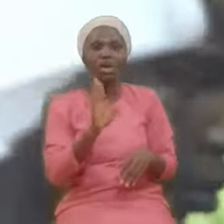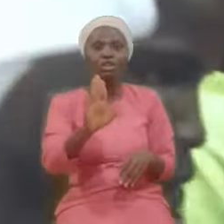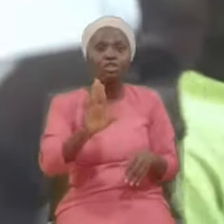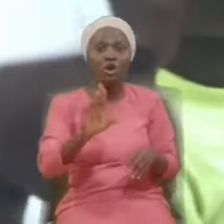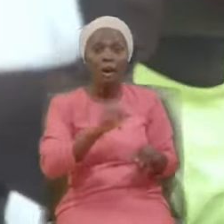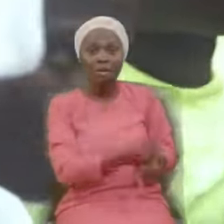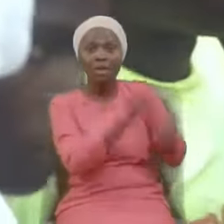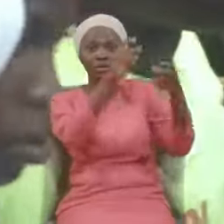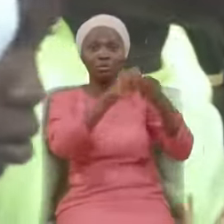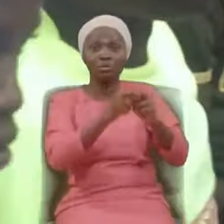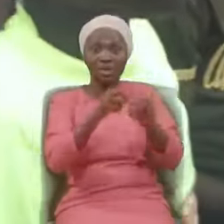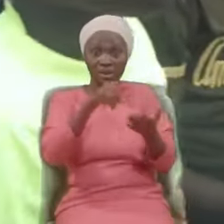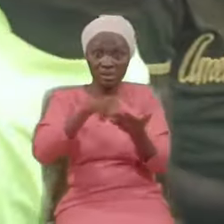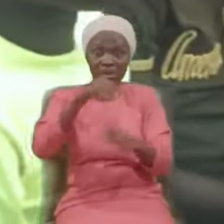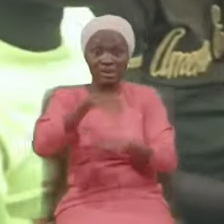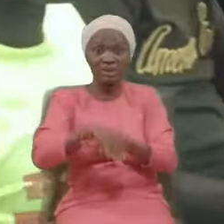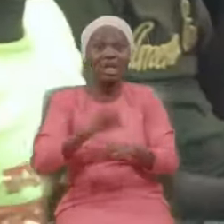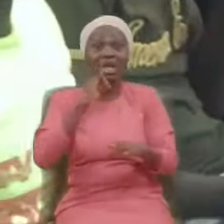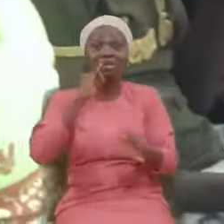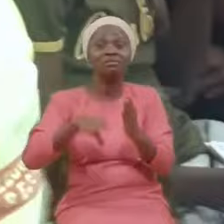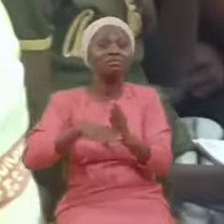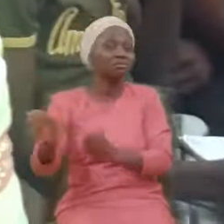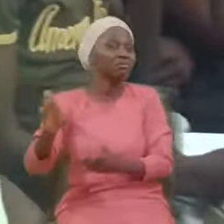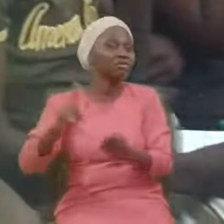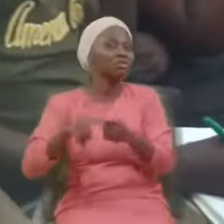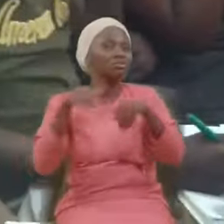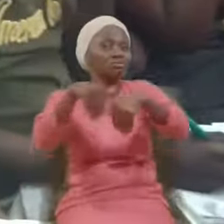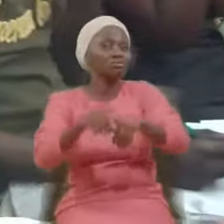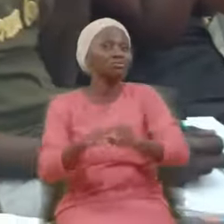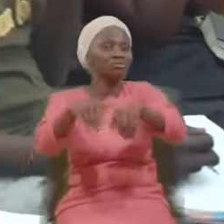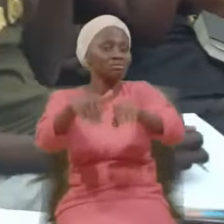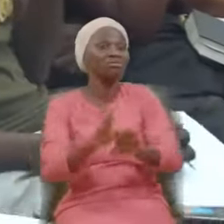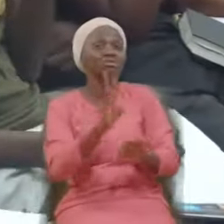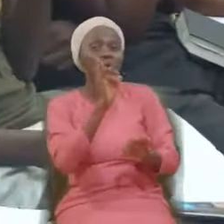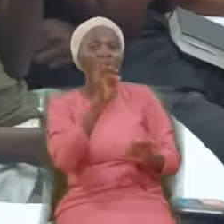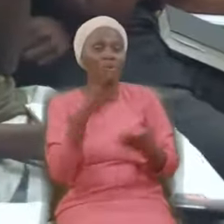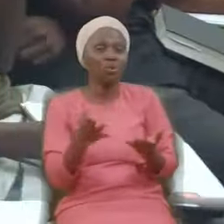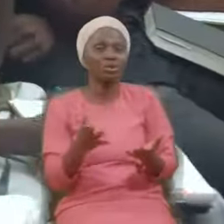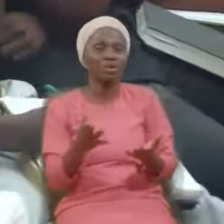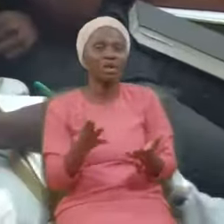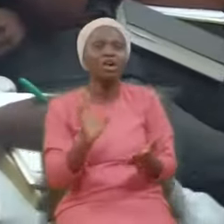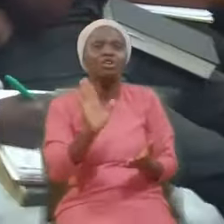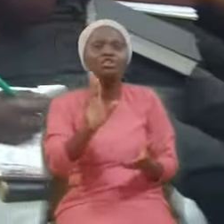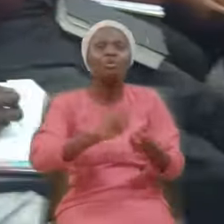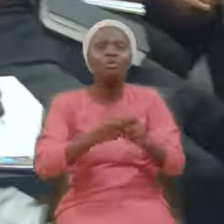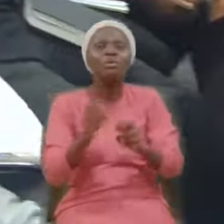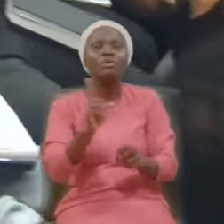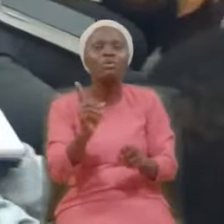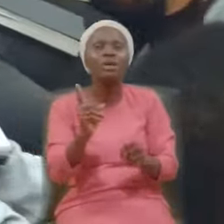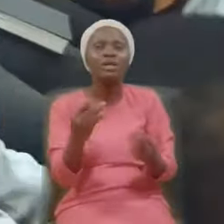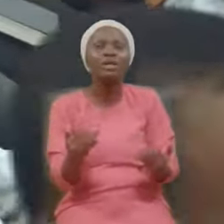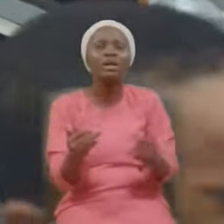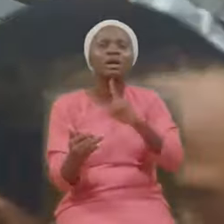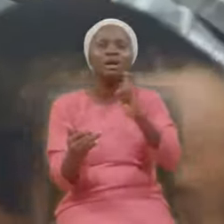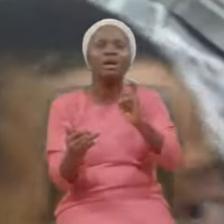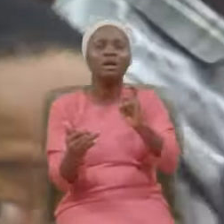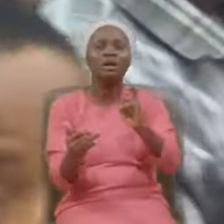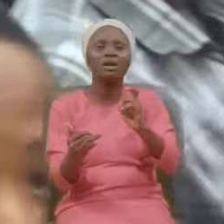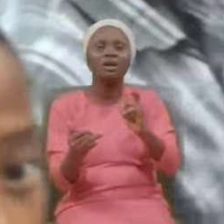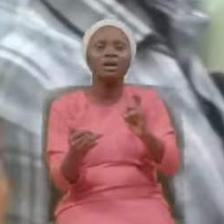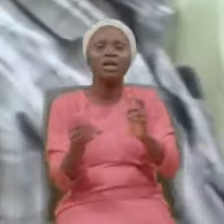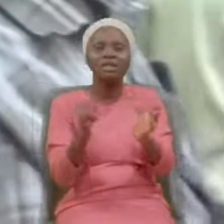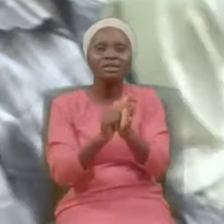sea. I said, where's your problem tonight? Where's that sickness tonight? Where's